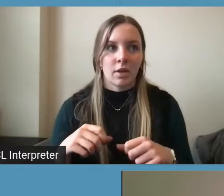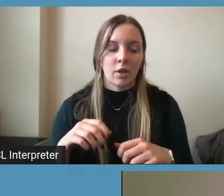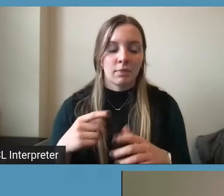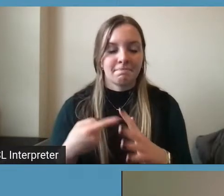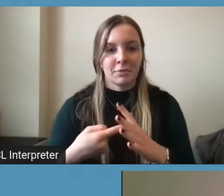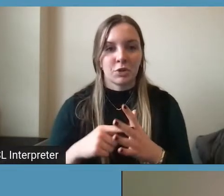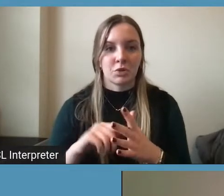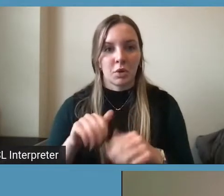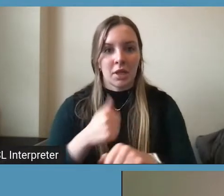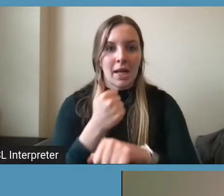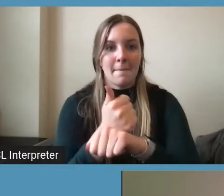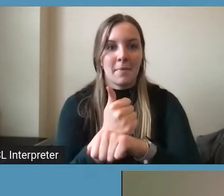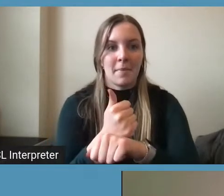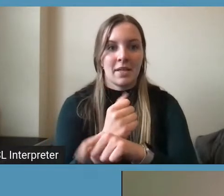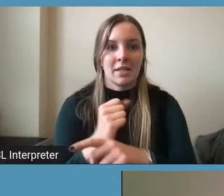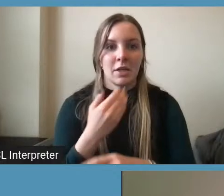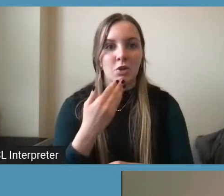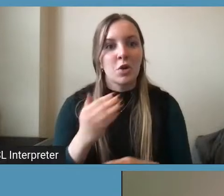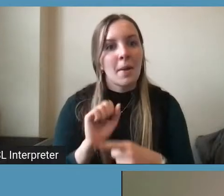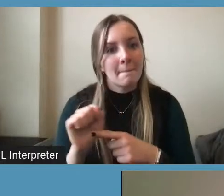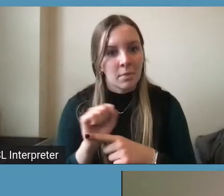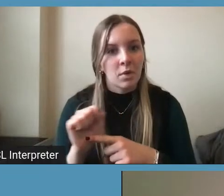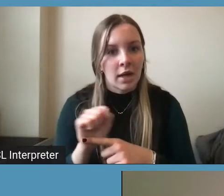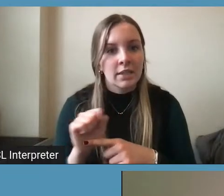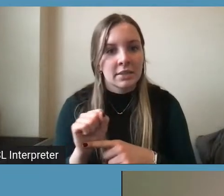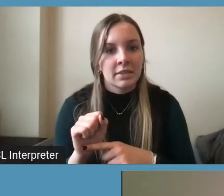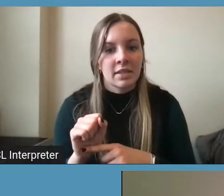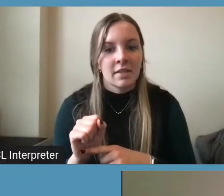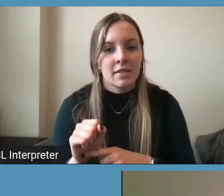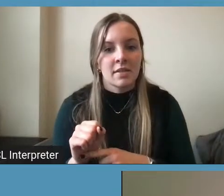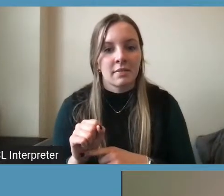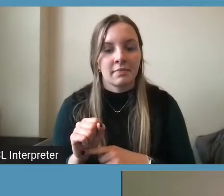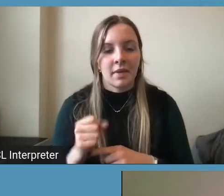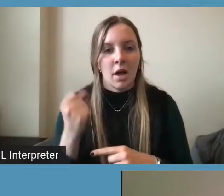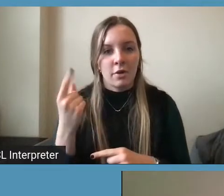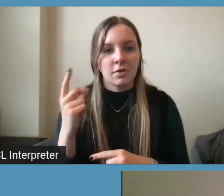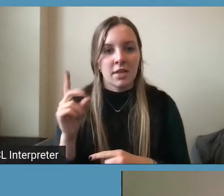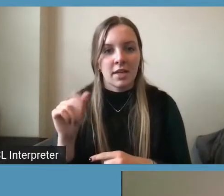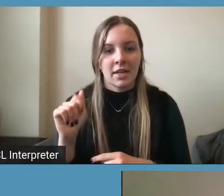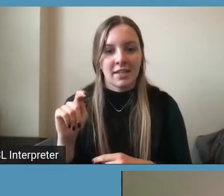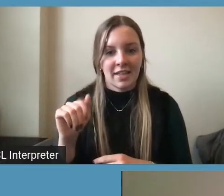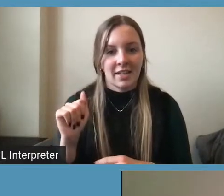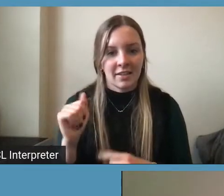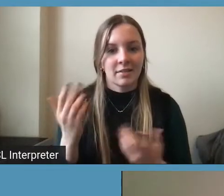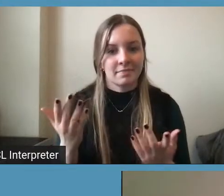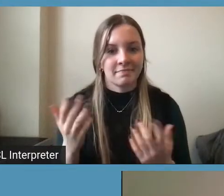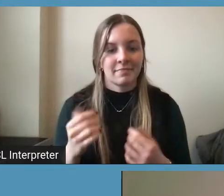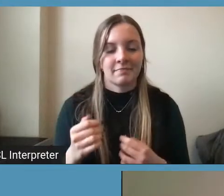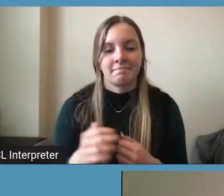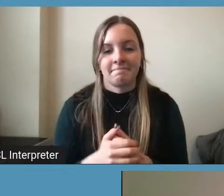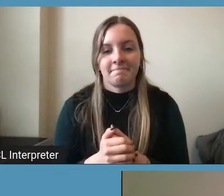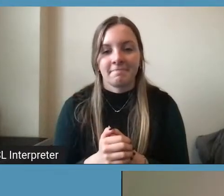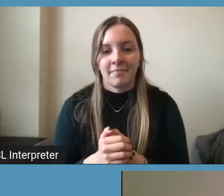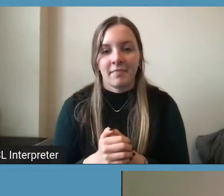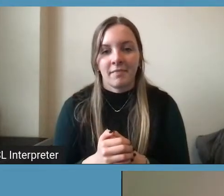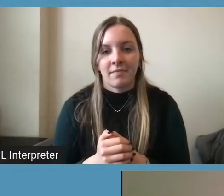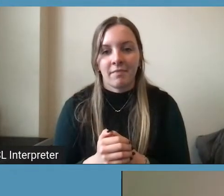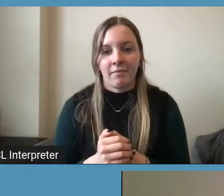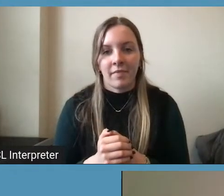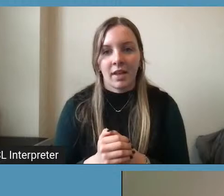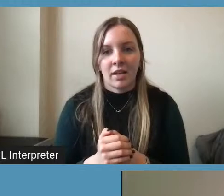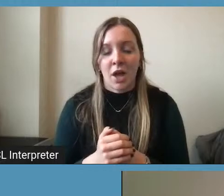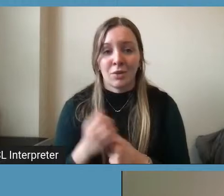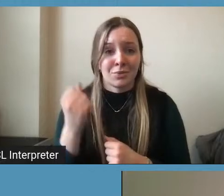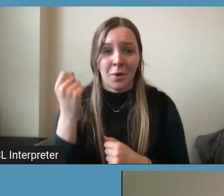cultural material. And these, I think, who knows why exactly this got funded, because anybody that's